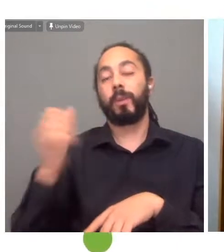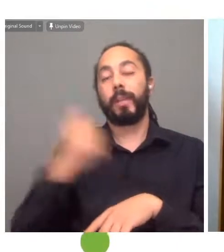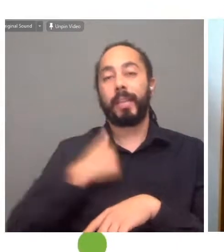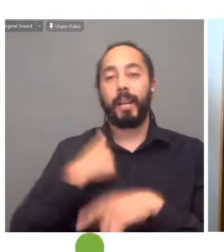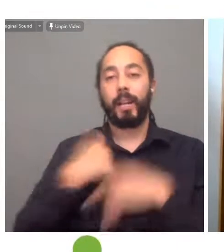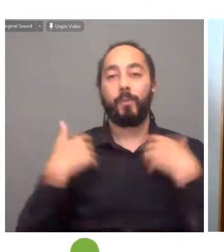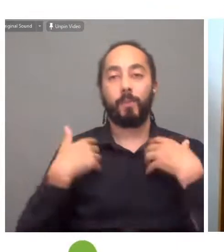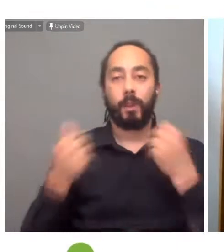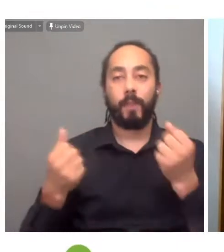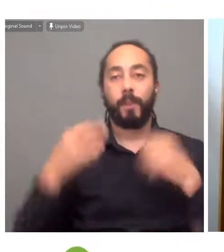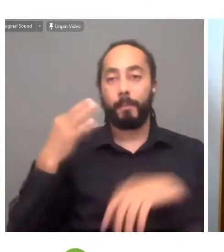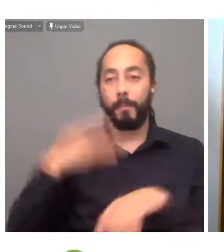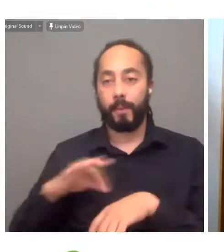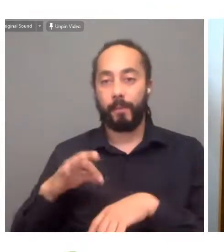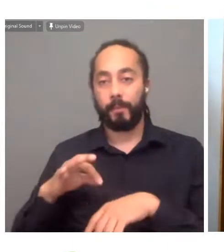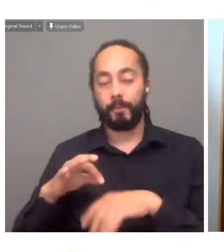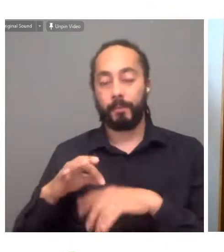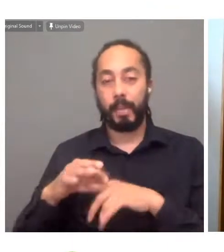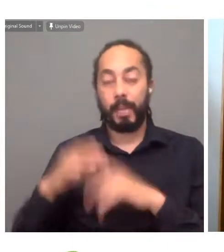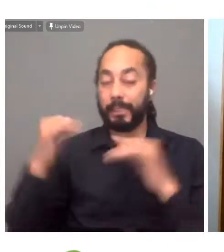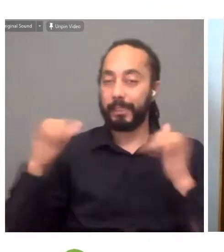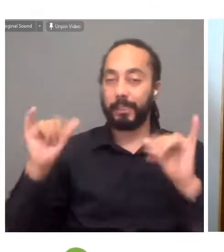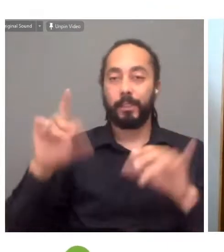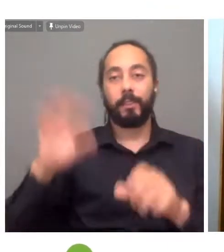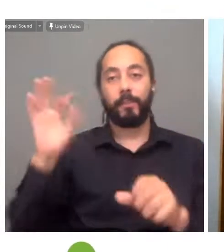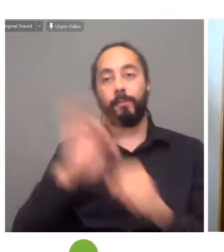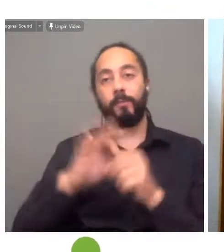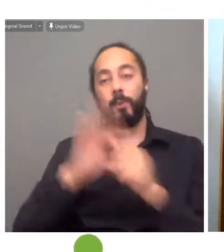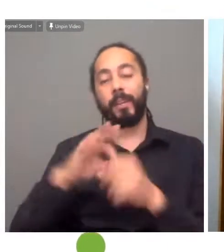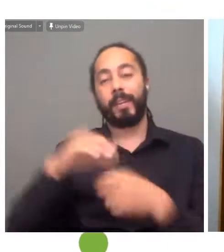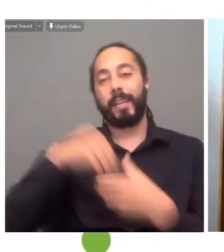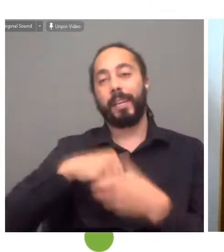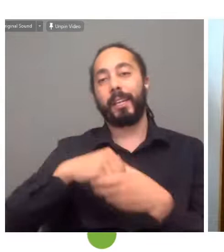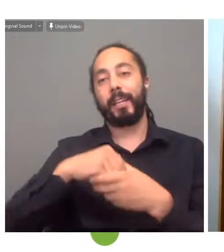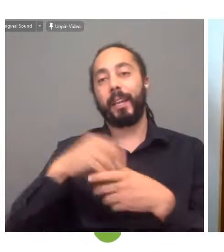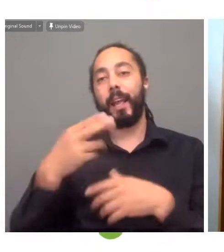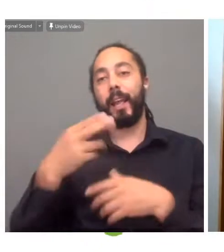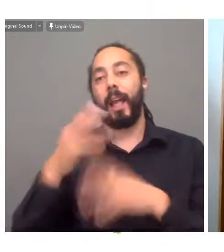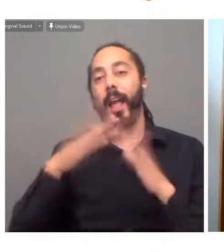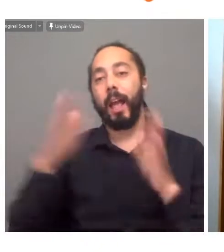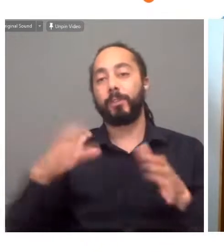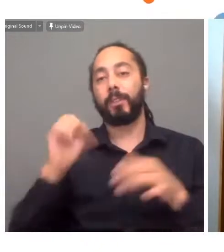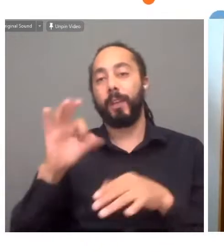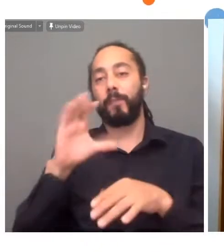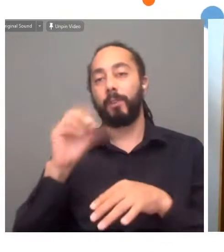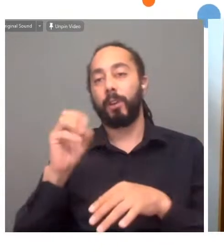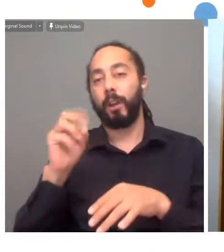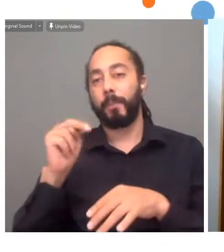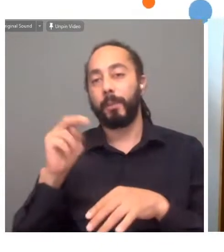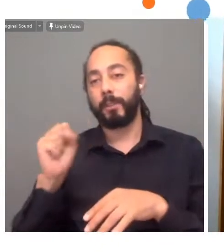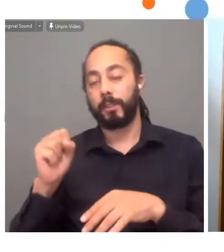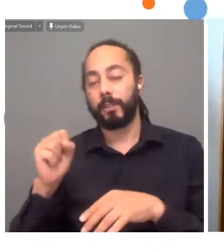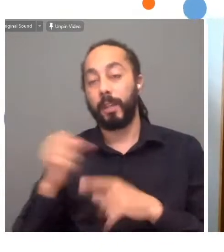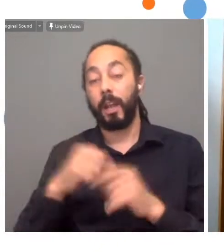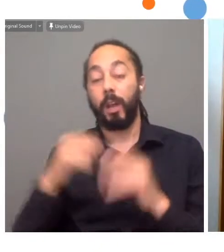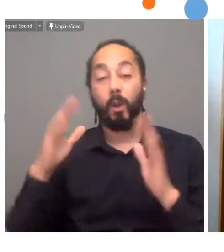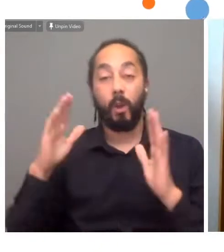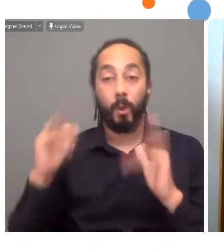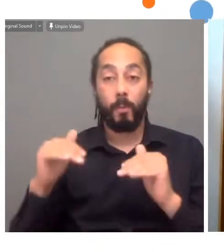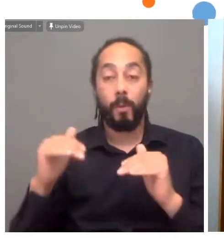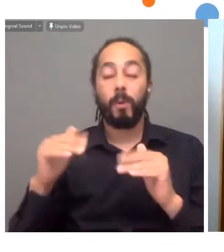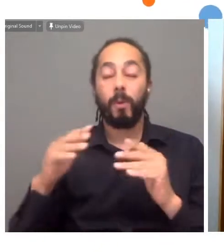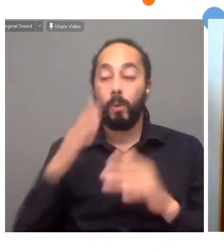which still has to be voted on in the House of Commons. I'm hopeful that we'll be able to get the necessary vote to get it